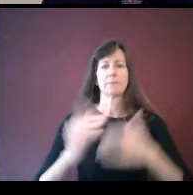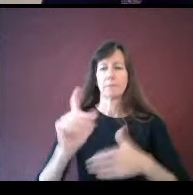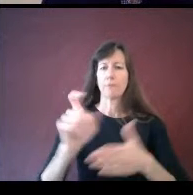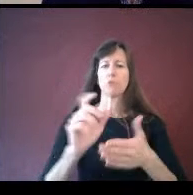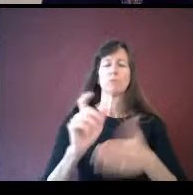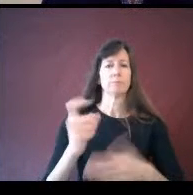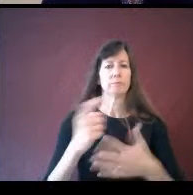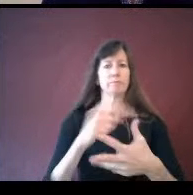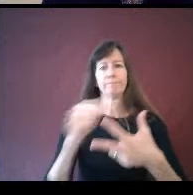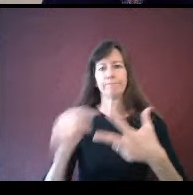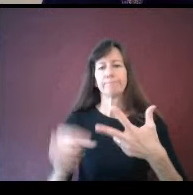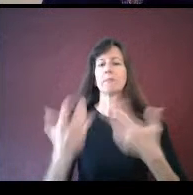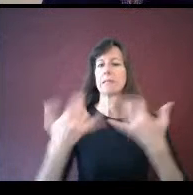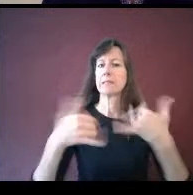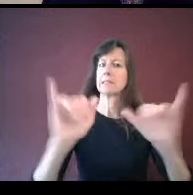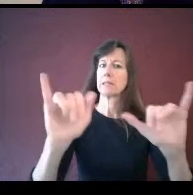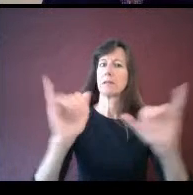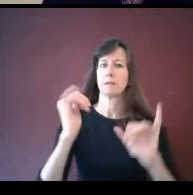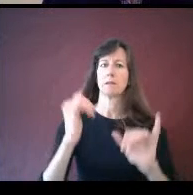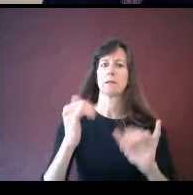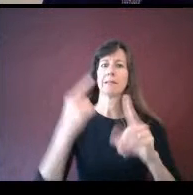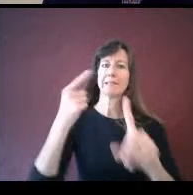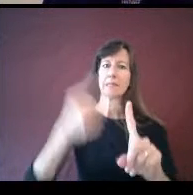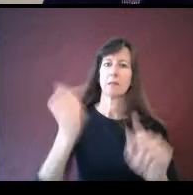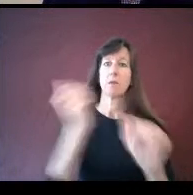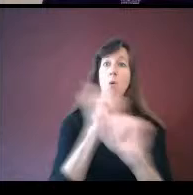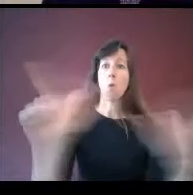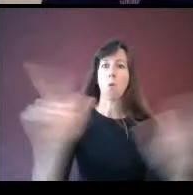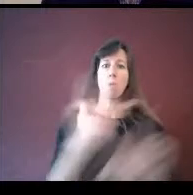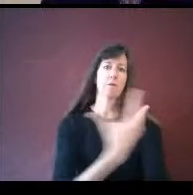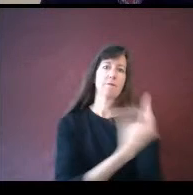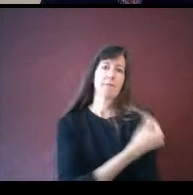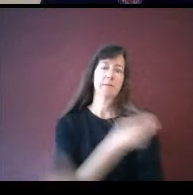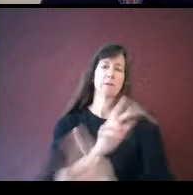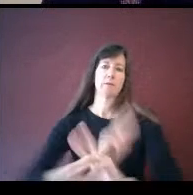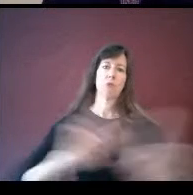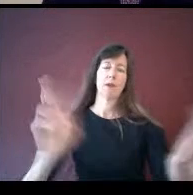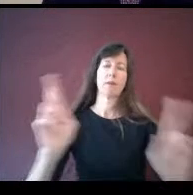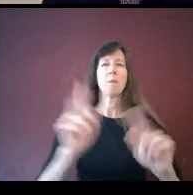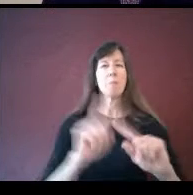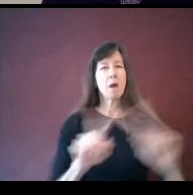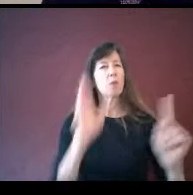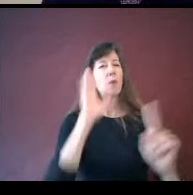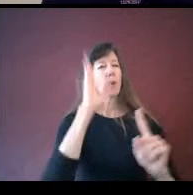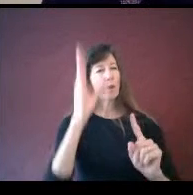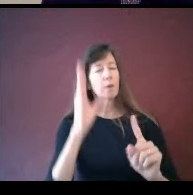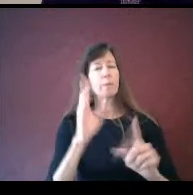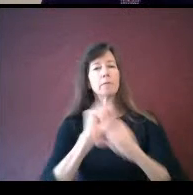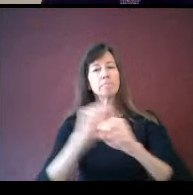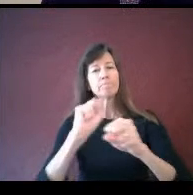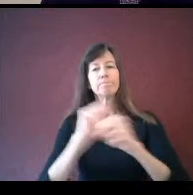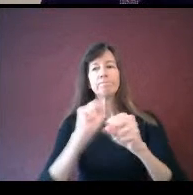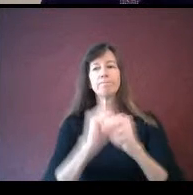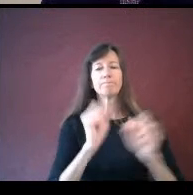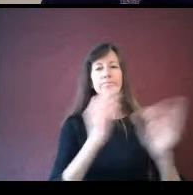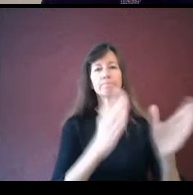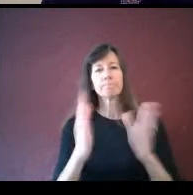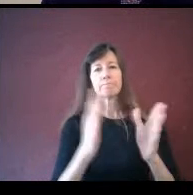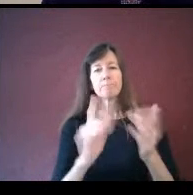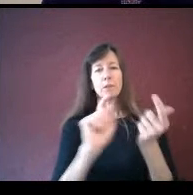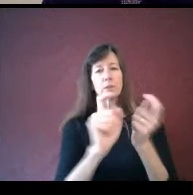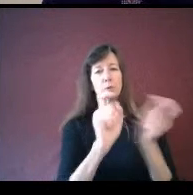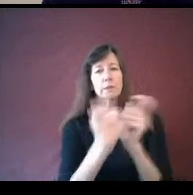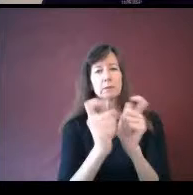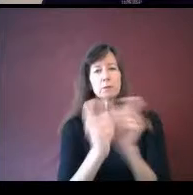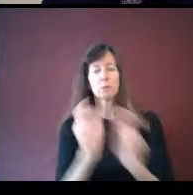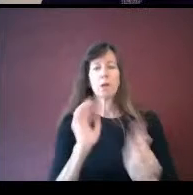here, but fortunately, we have a plan in place. We're going to continue to refine and build on that plan, and